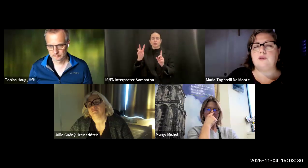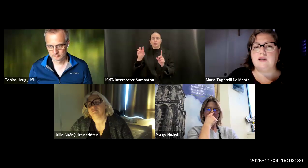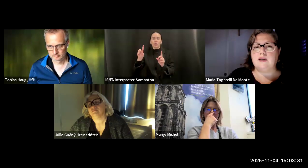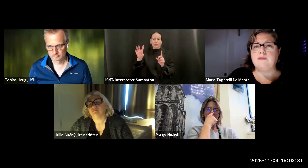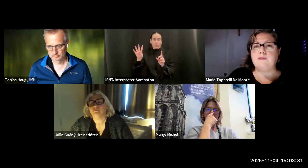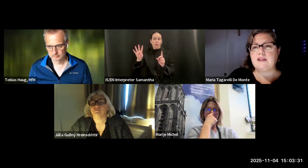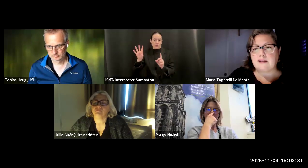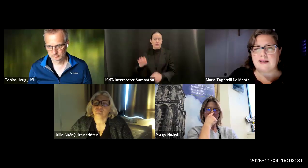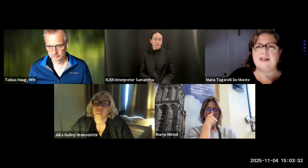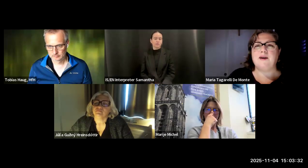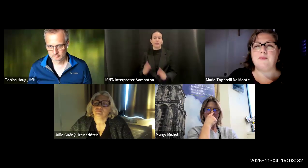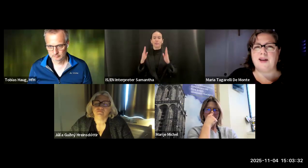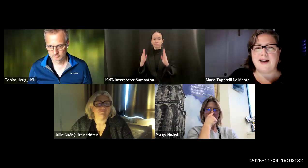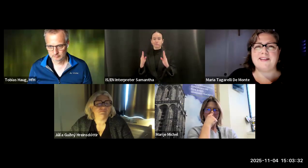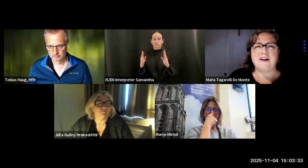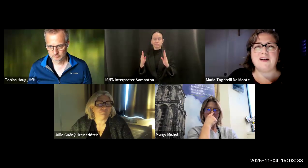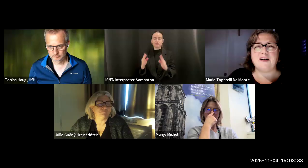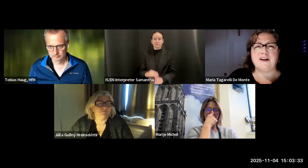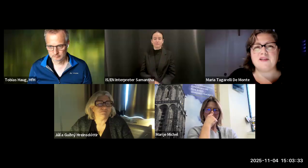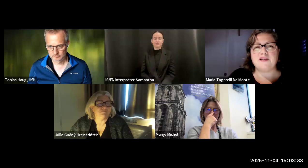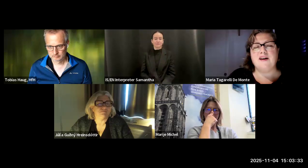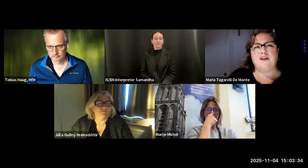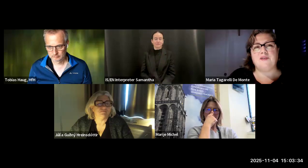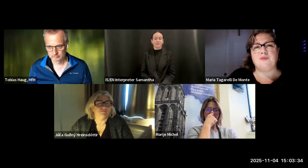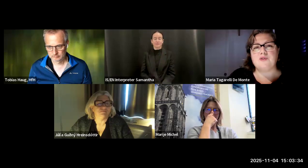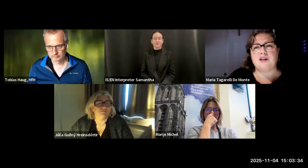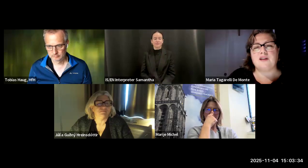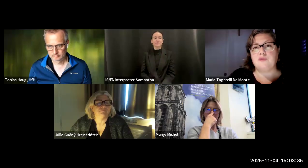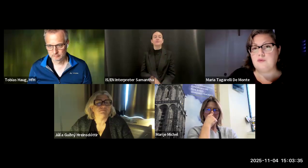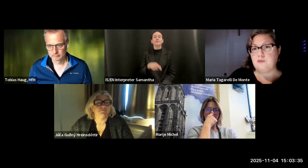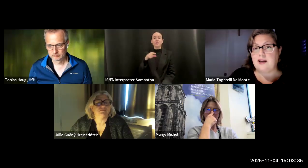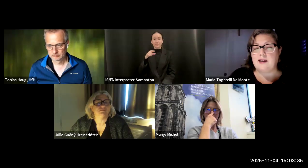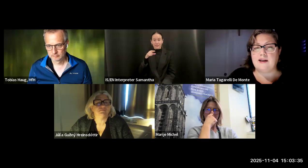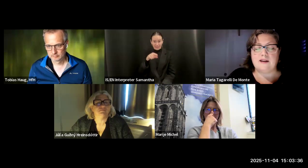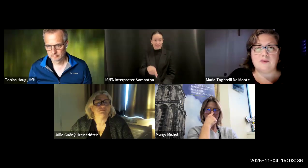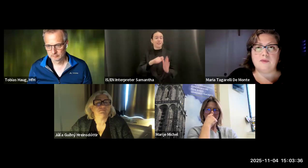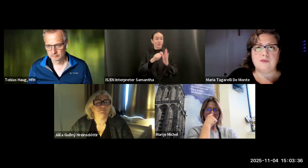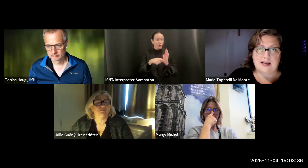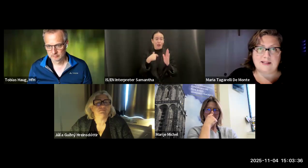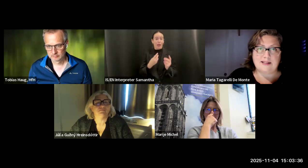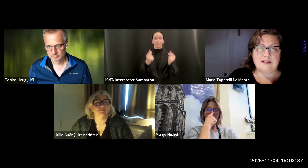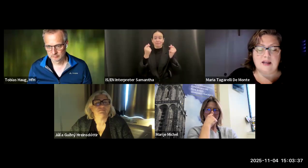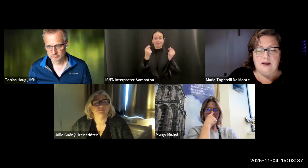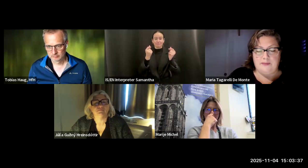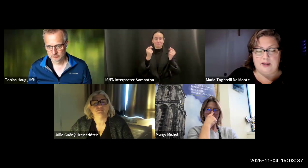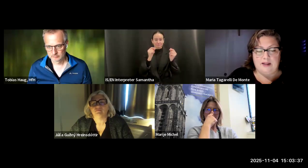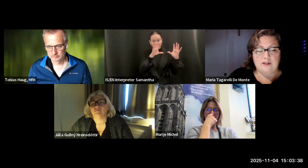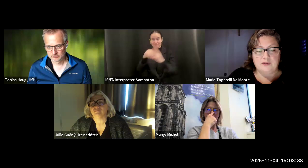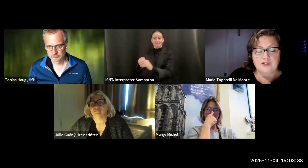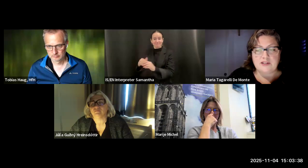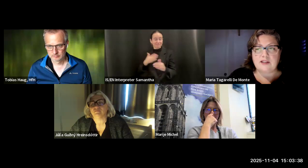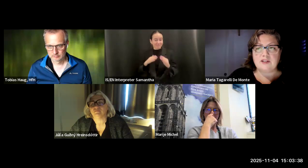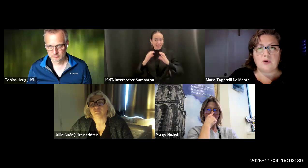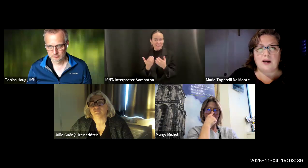chance to immediately apply the outcomes of the project to my classes.